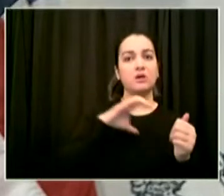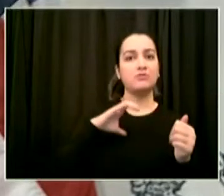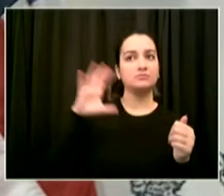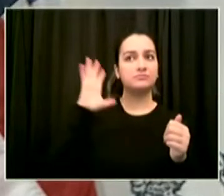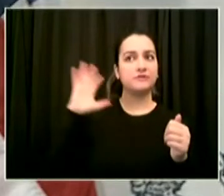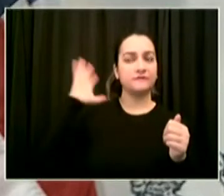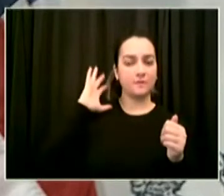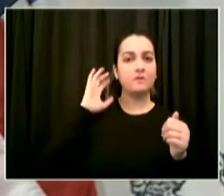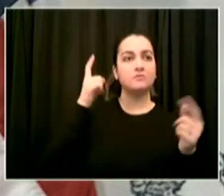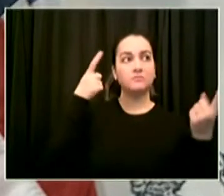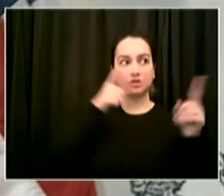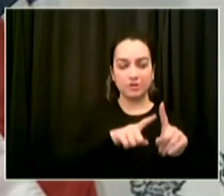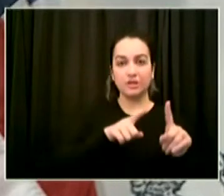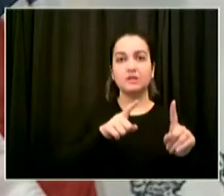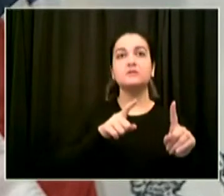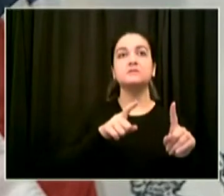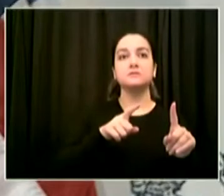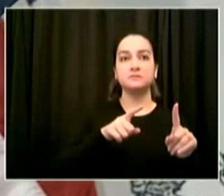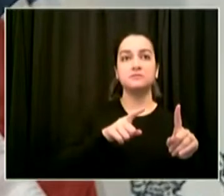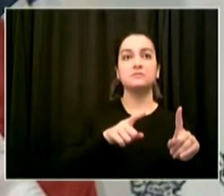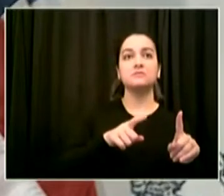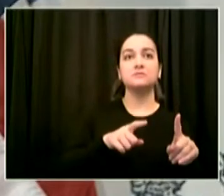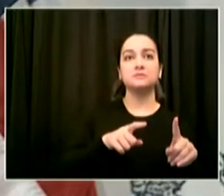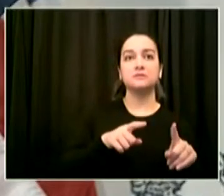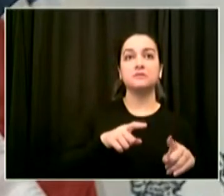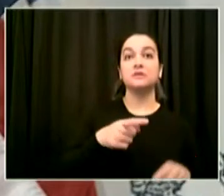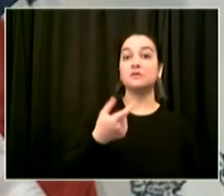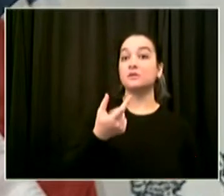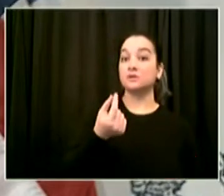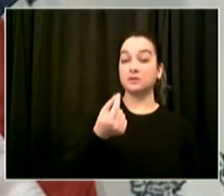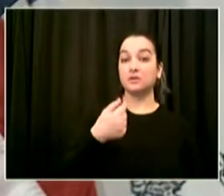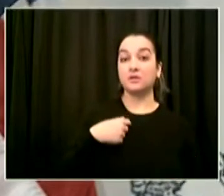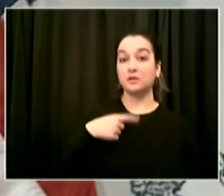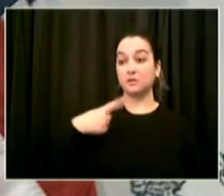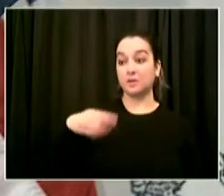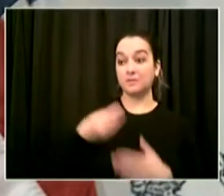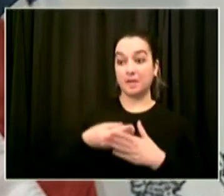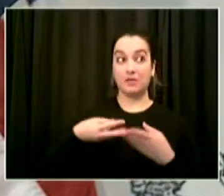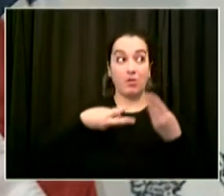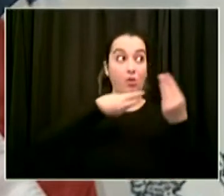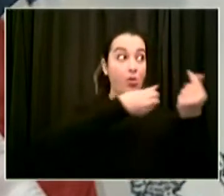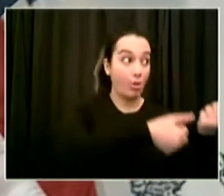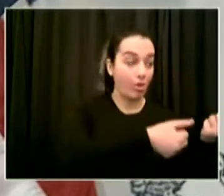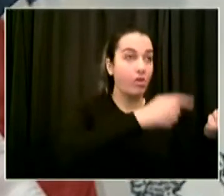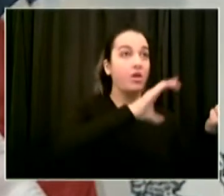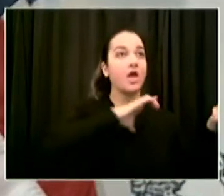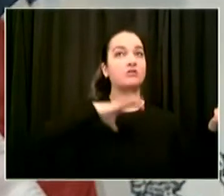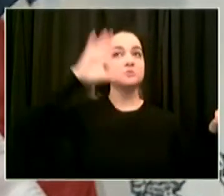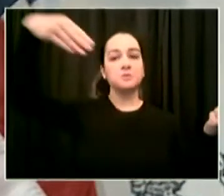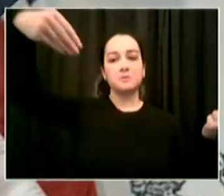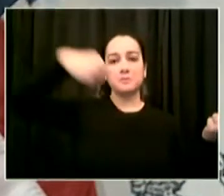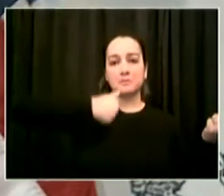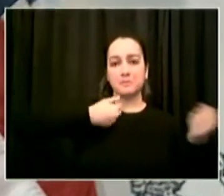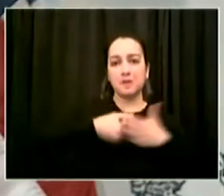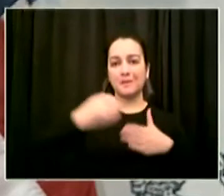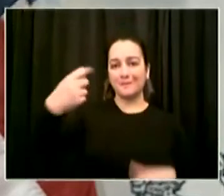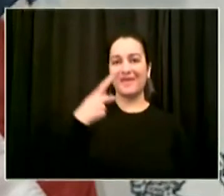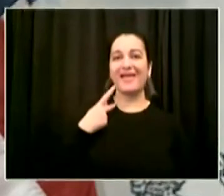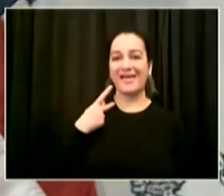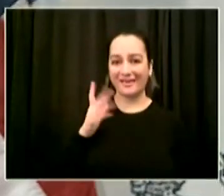costs. And that was that time where we thought the then president was going to be here a lot. Obviously, he turned out not to be, so that made it